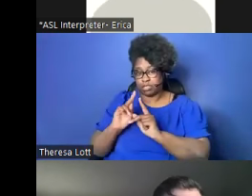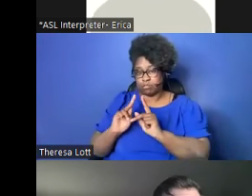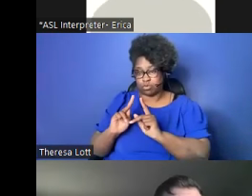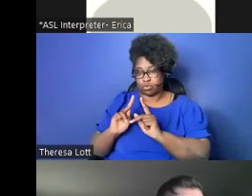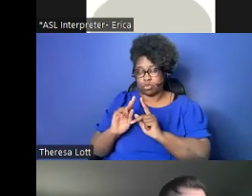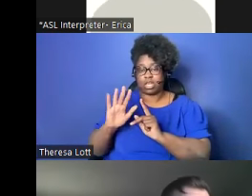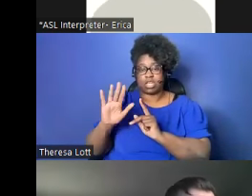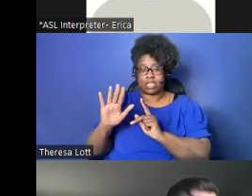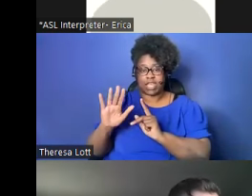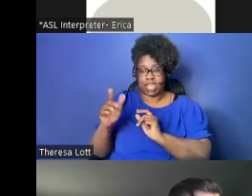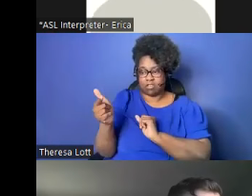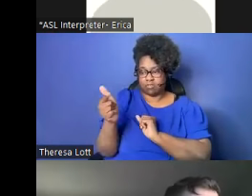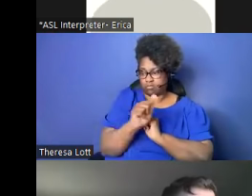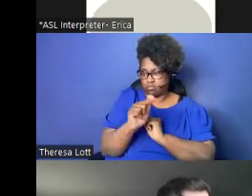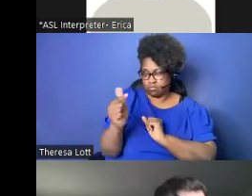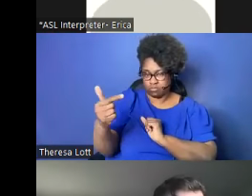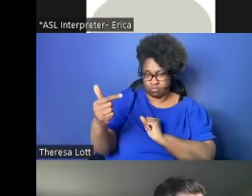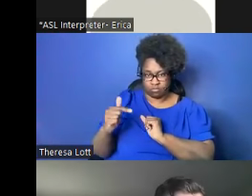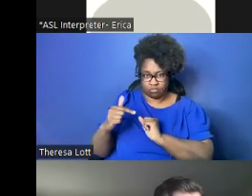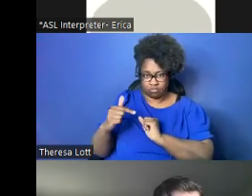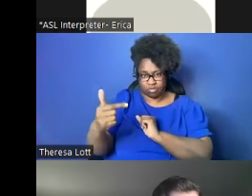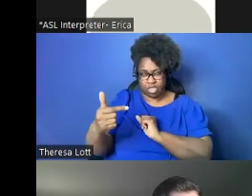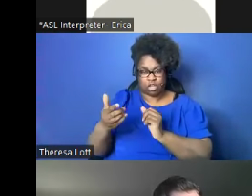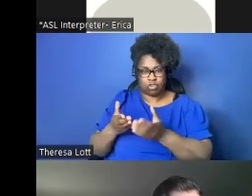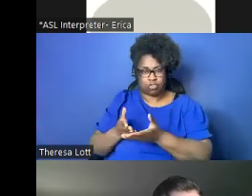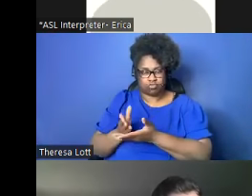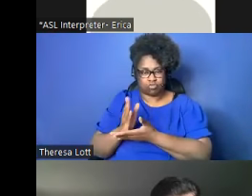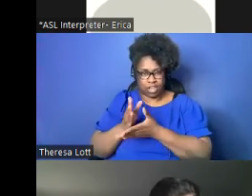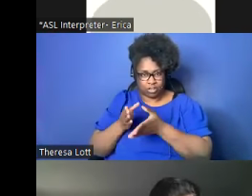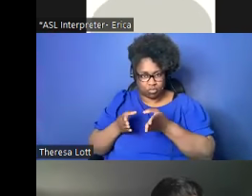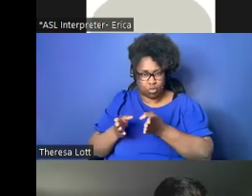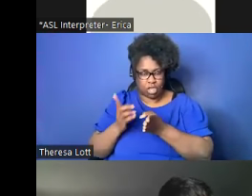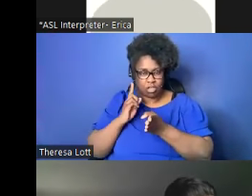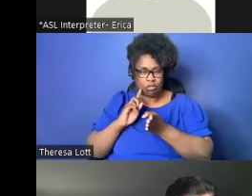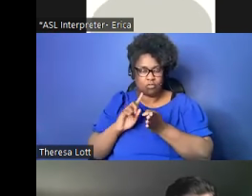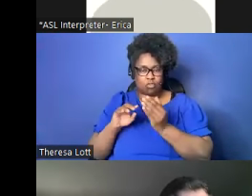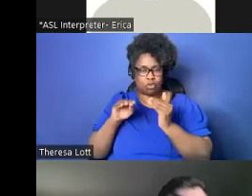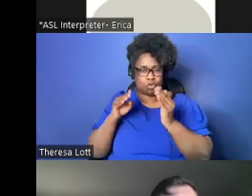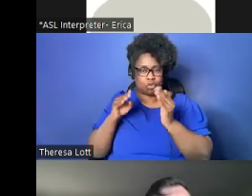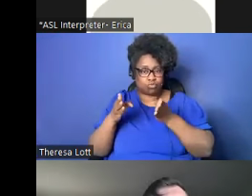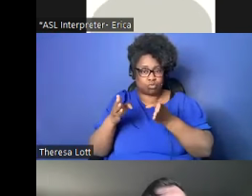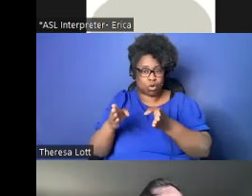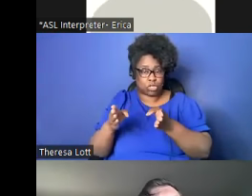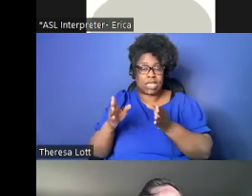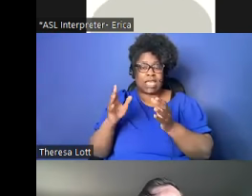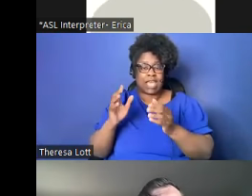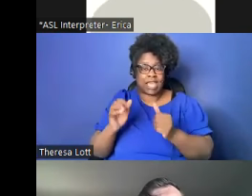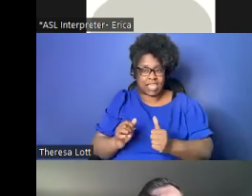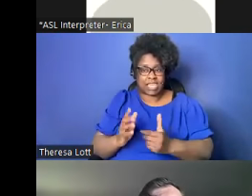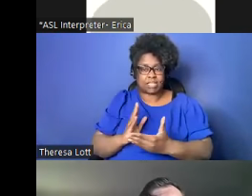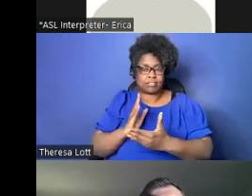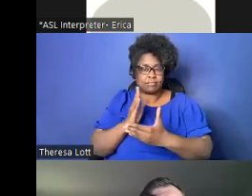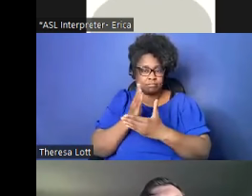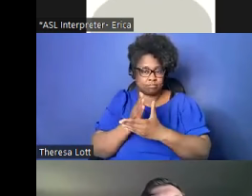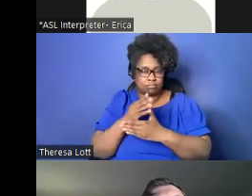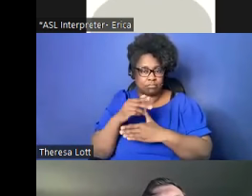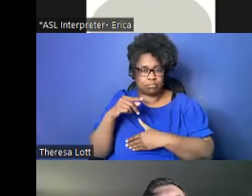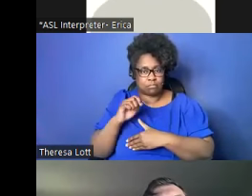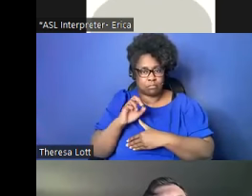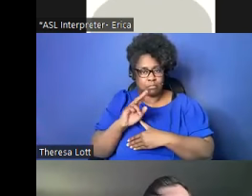roads and potentially in some of the uses for the parks. Lastly, for green